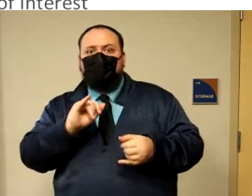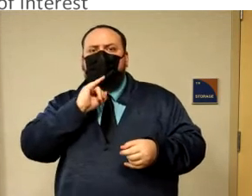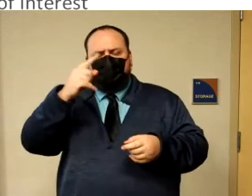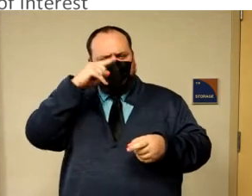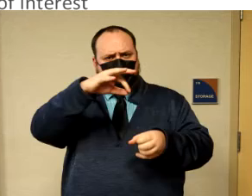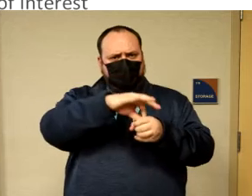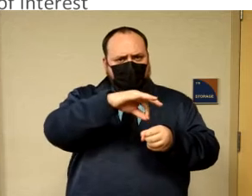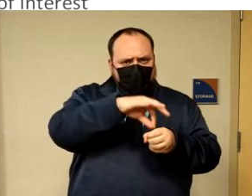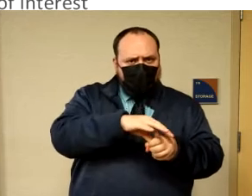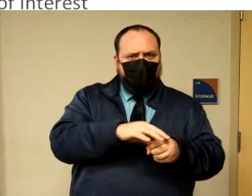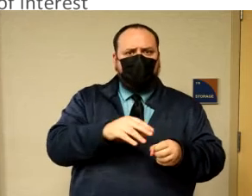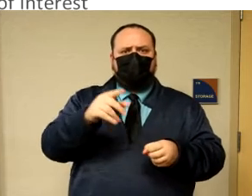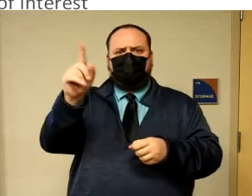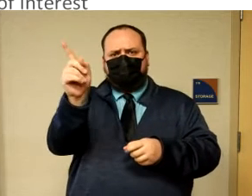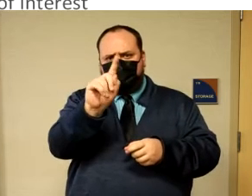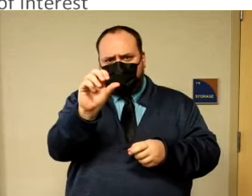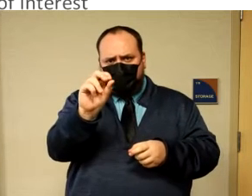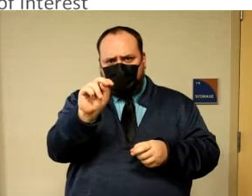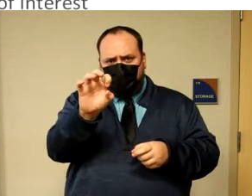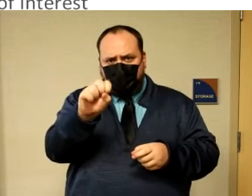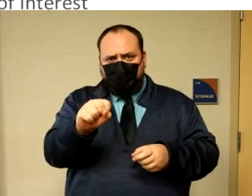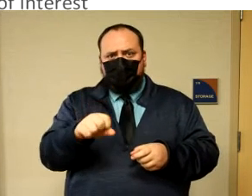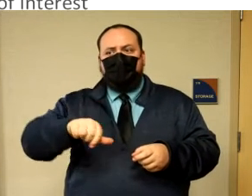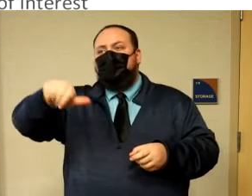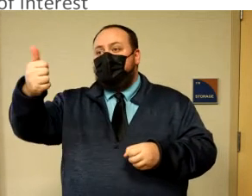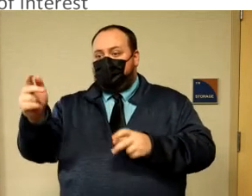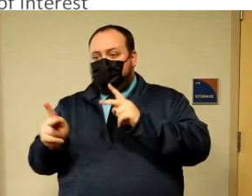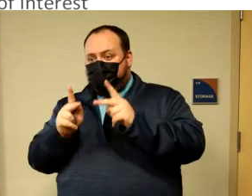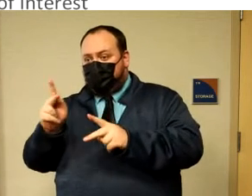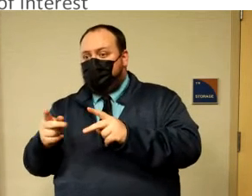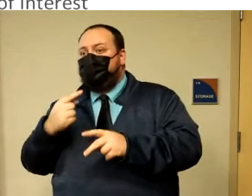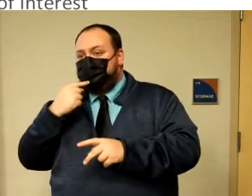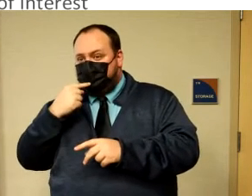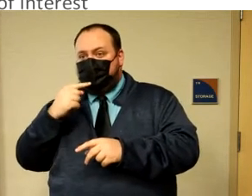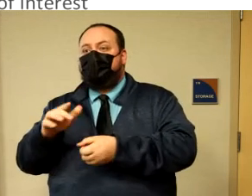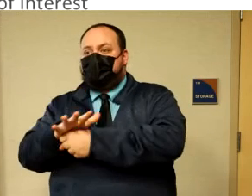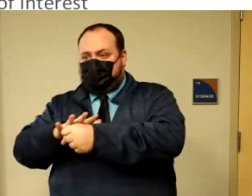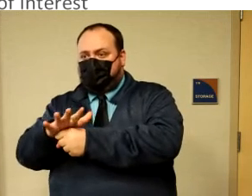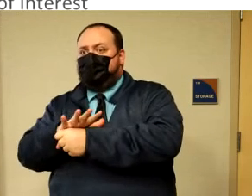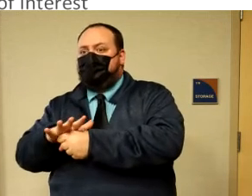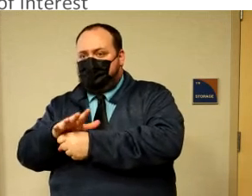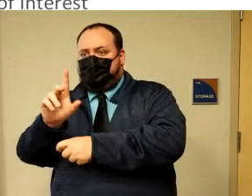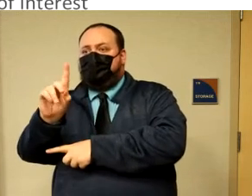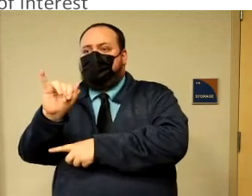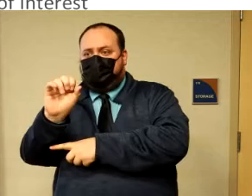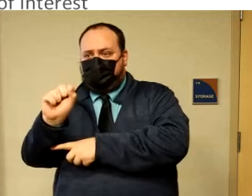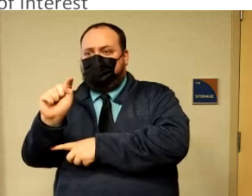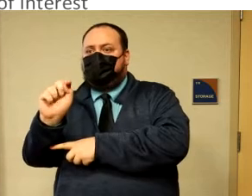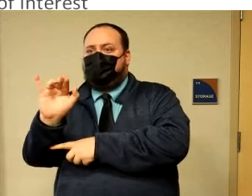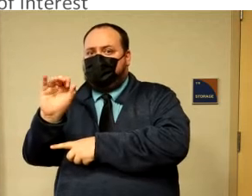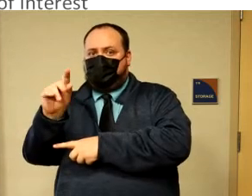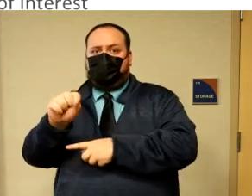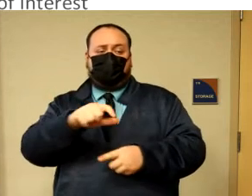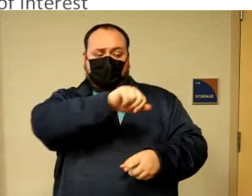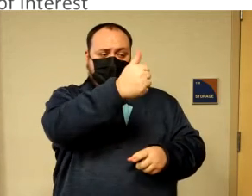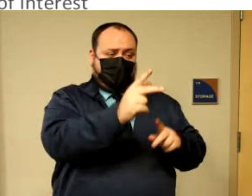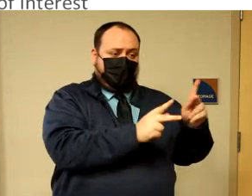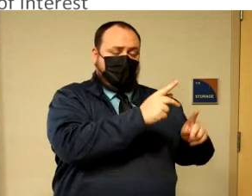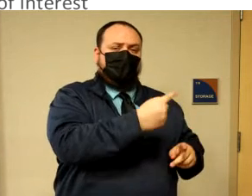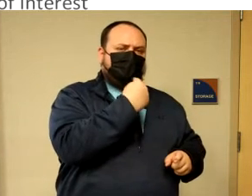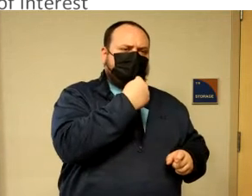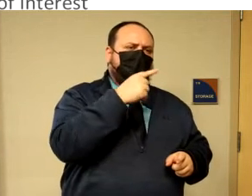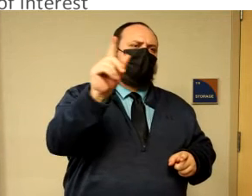You guys call it zones, other people call it districts. Drawing VRA zones